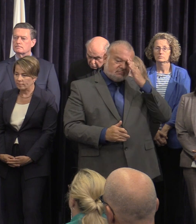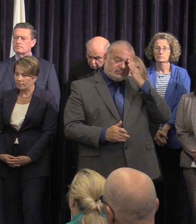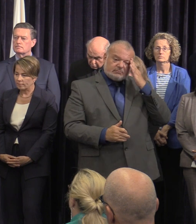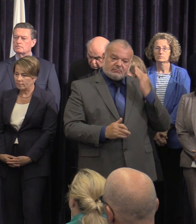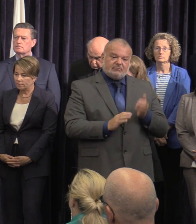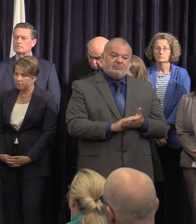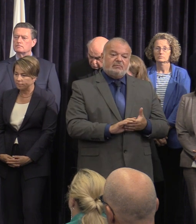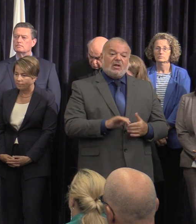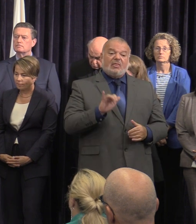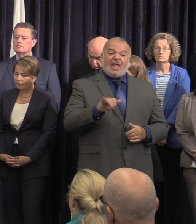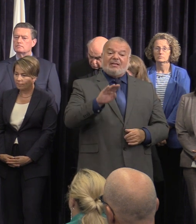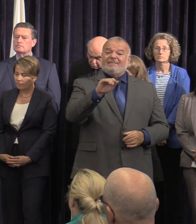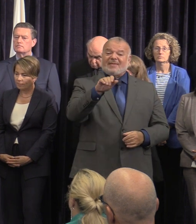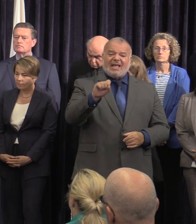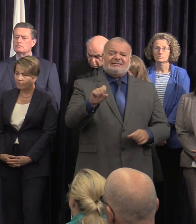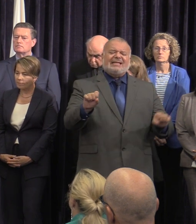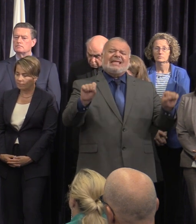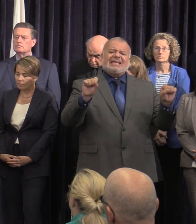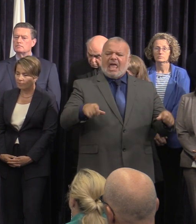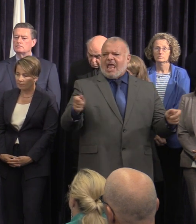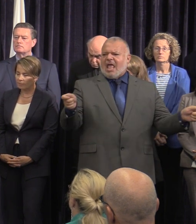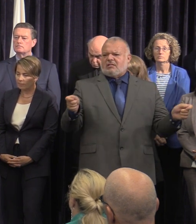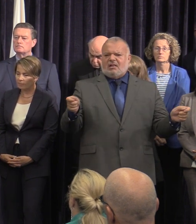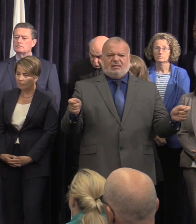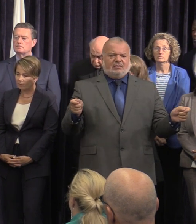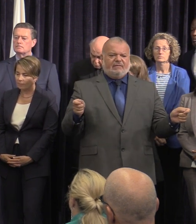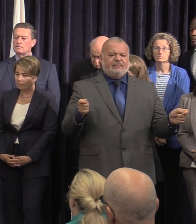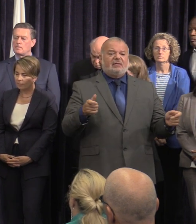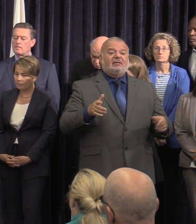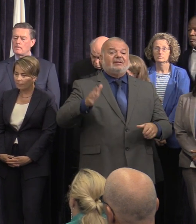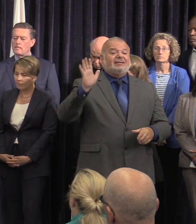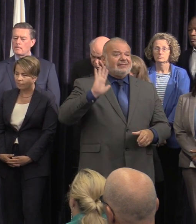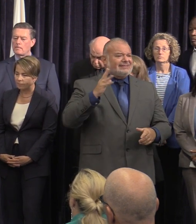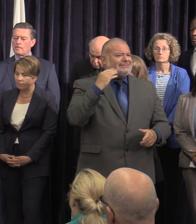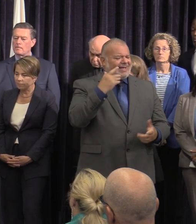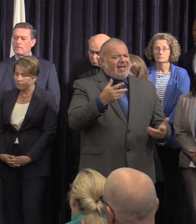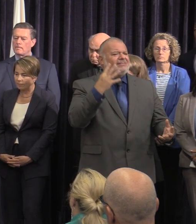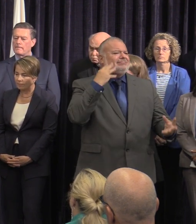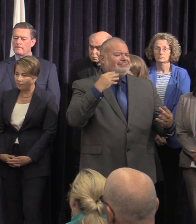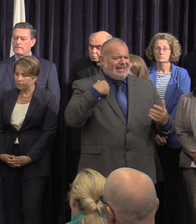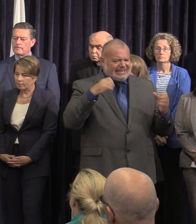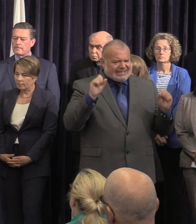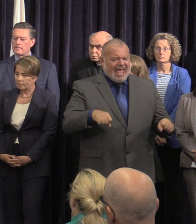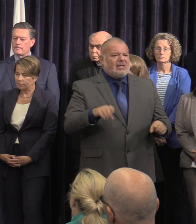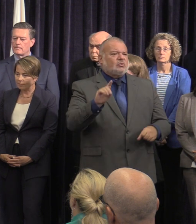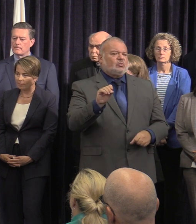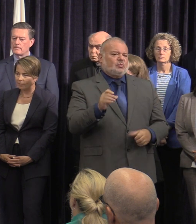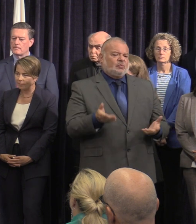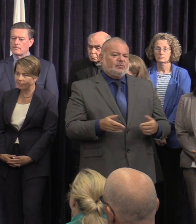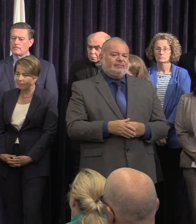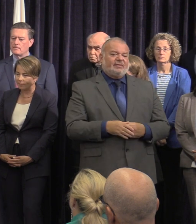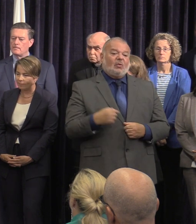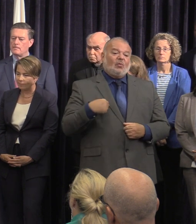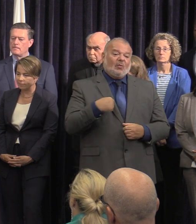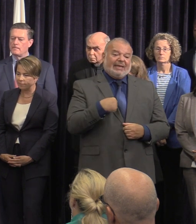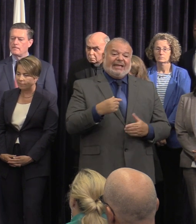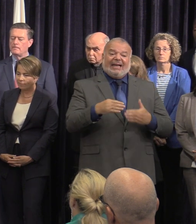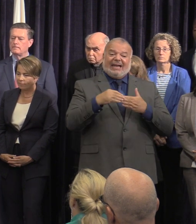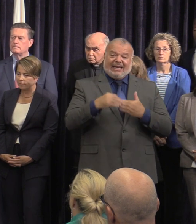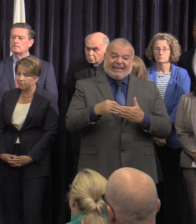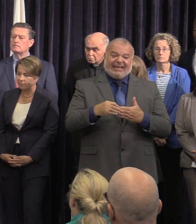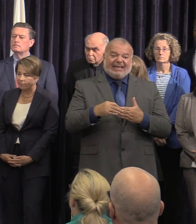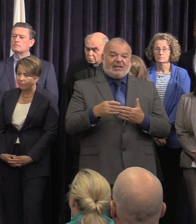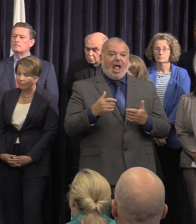will rise to meet this moment. We've done it time and again. We're a state that's used to leading and coming together